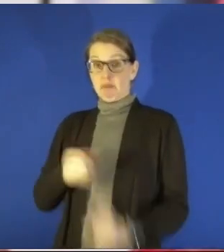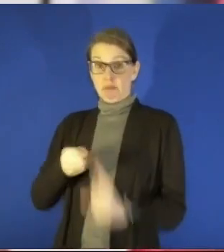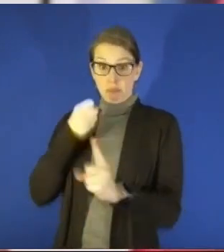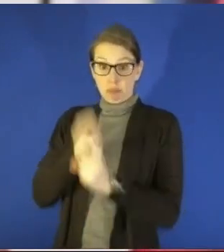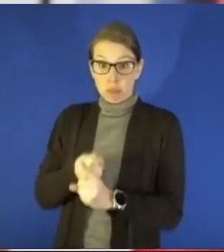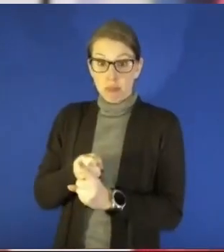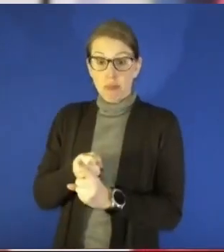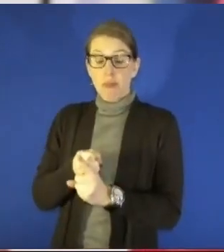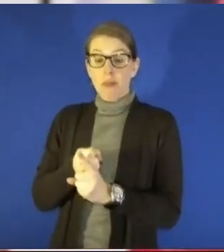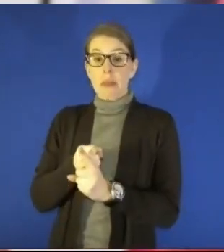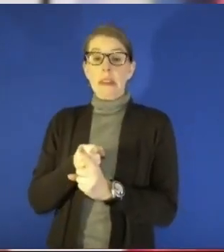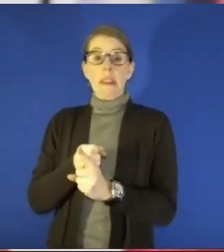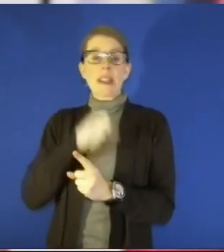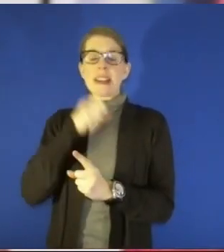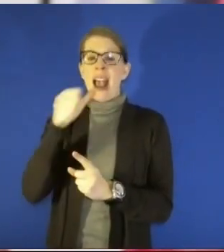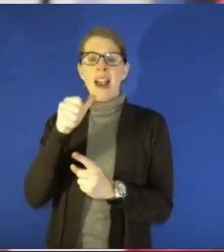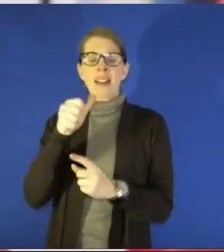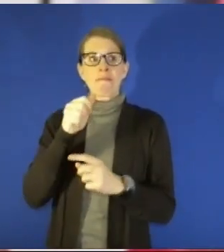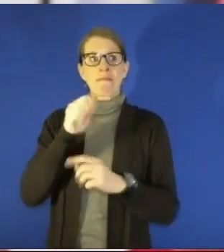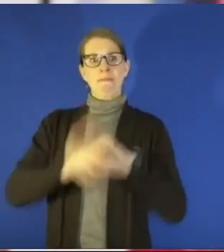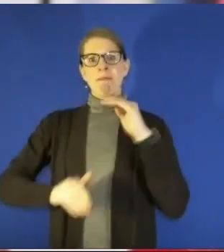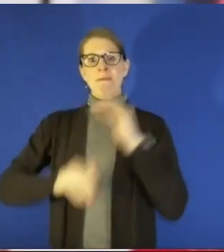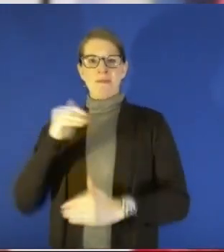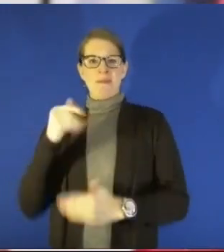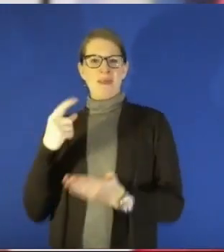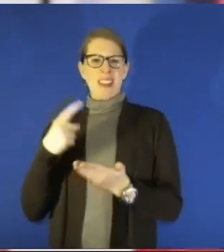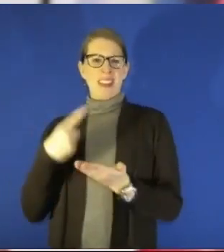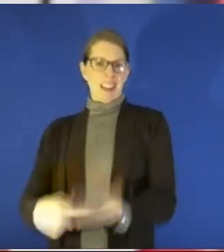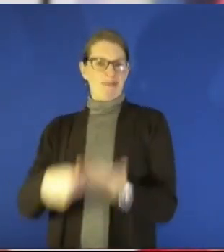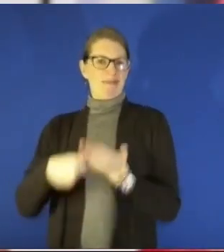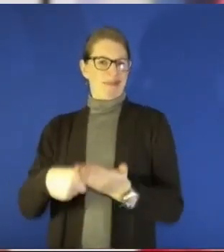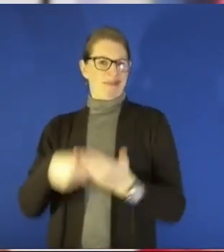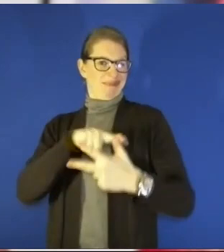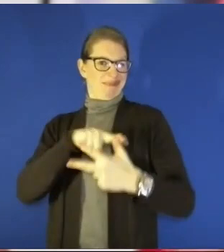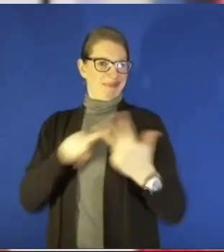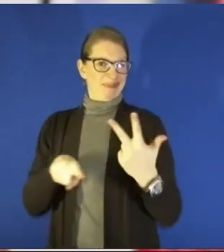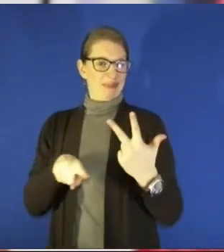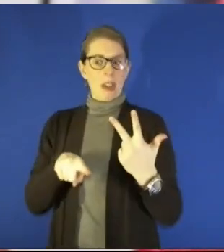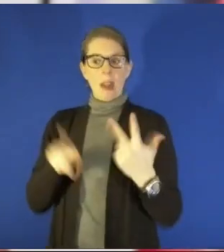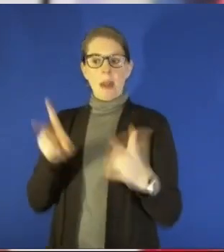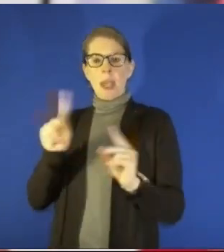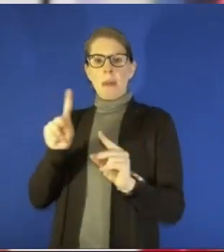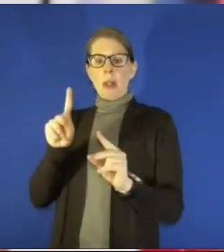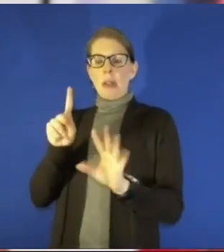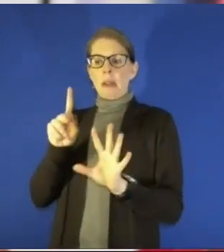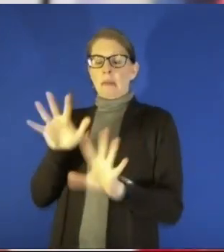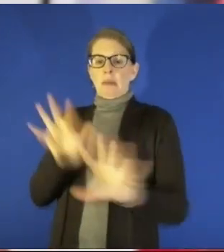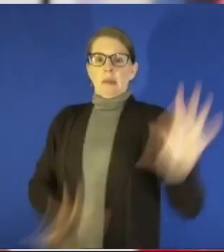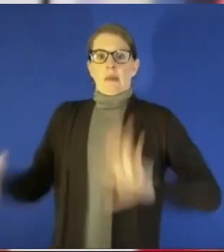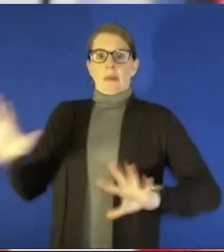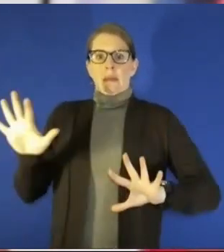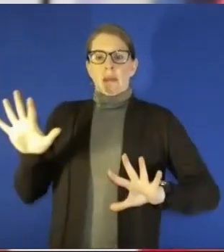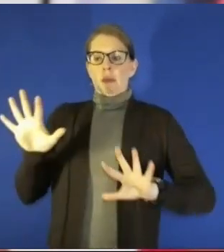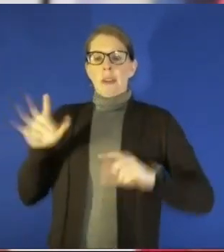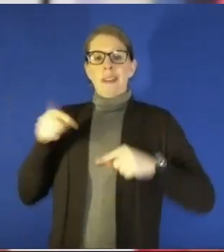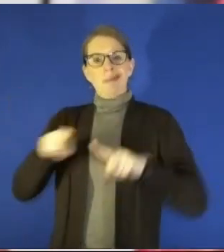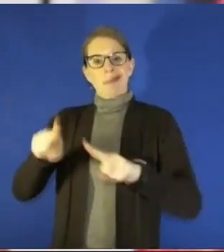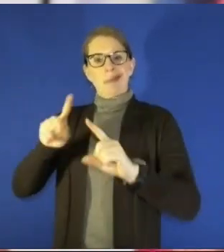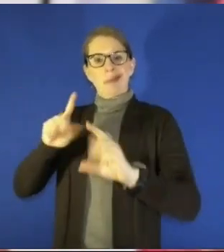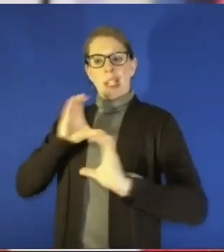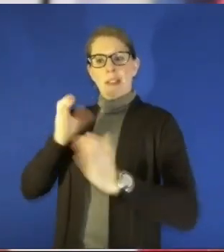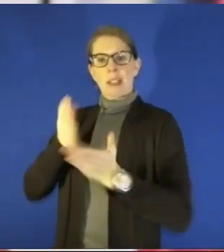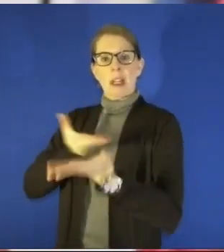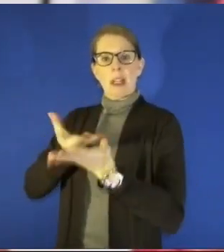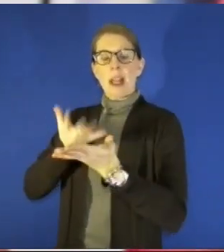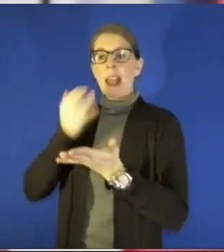So it kind of uproots this conversation with people. And unless they're actually going through it, it's